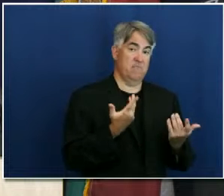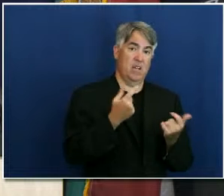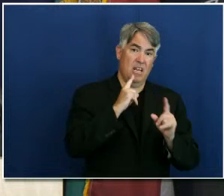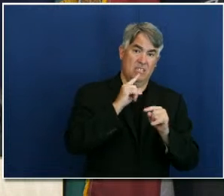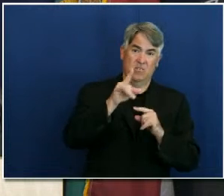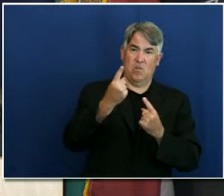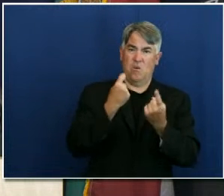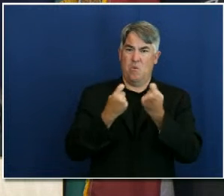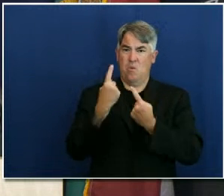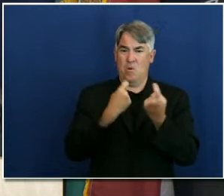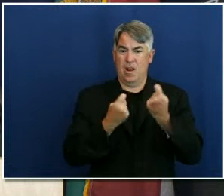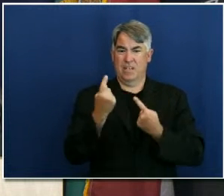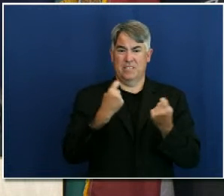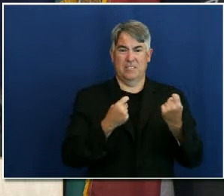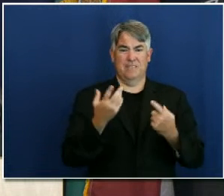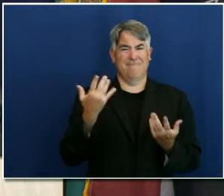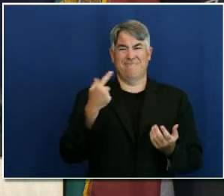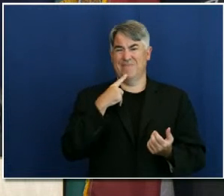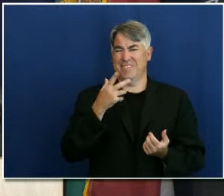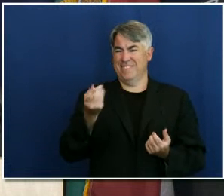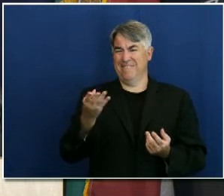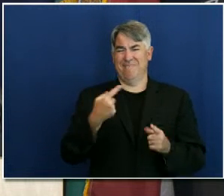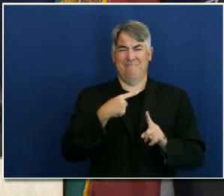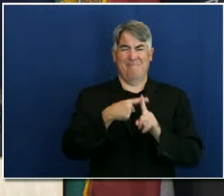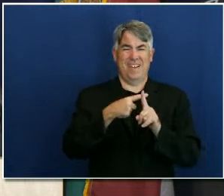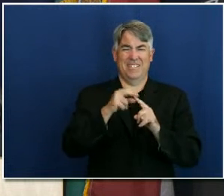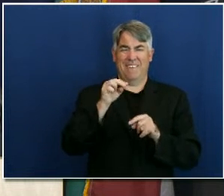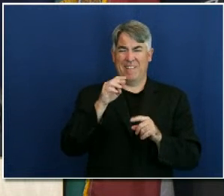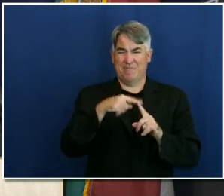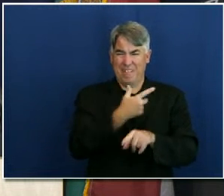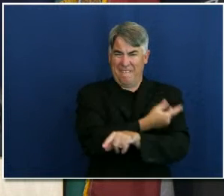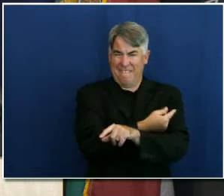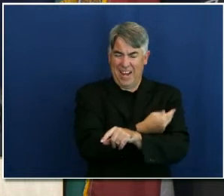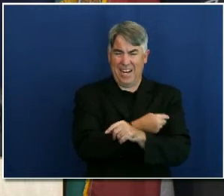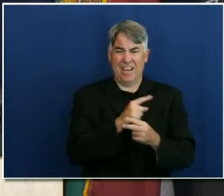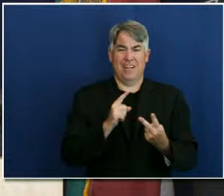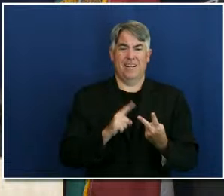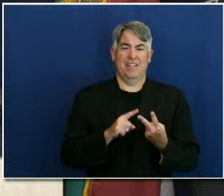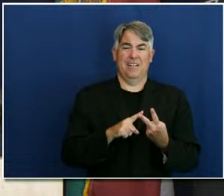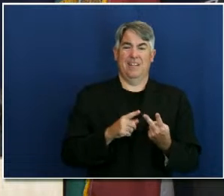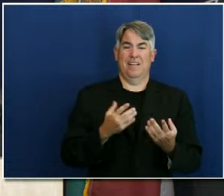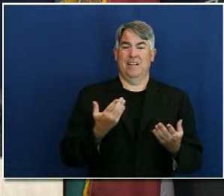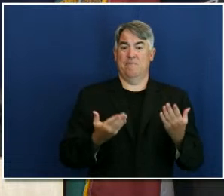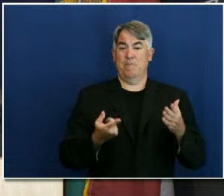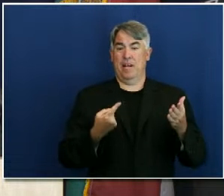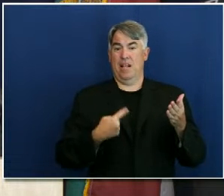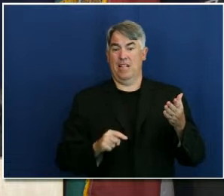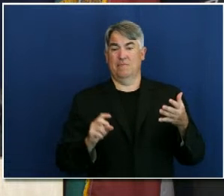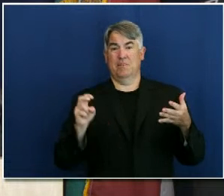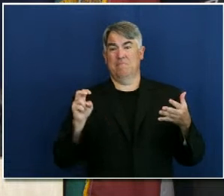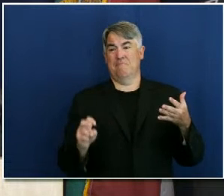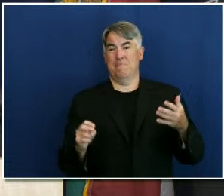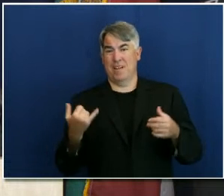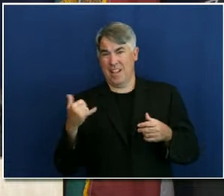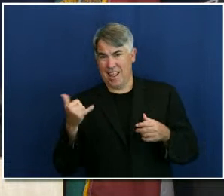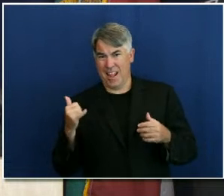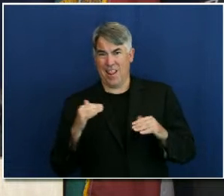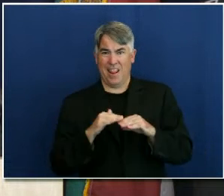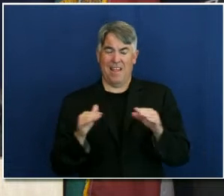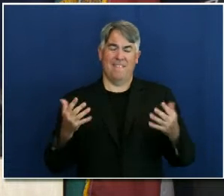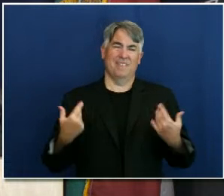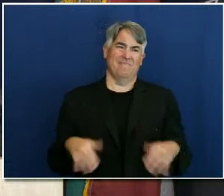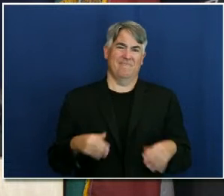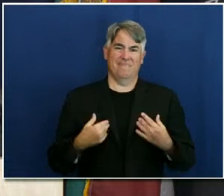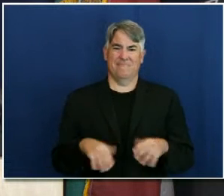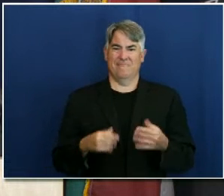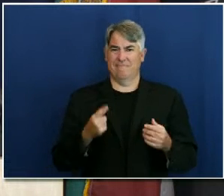case rates, on vaccines, the potential progress next week's into the yellow tier, and then obviously looking ahead with great anticipation and